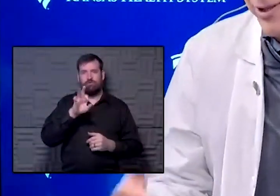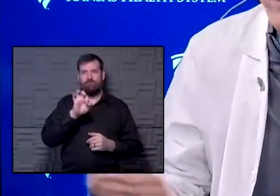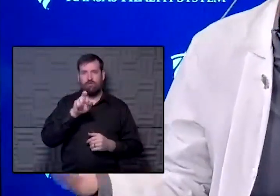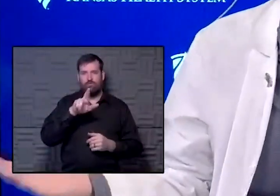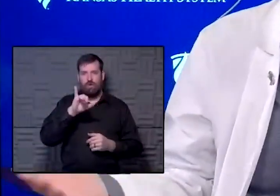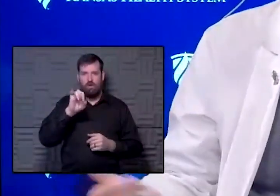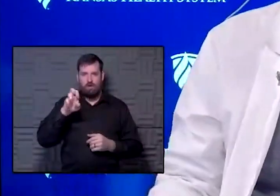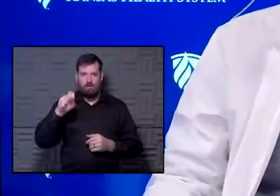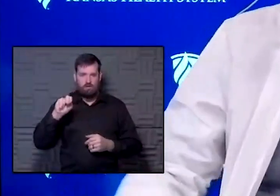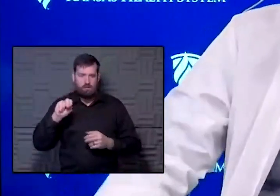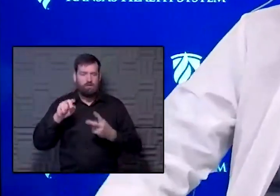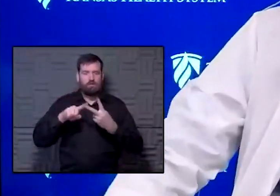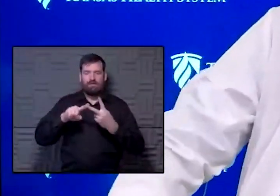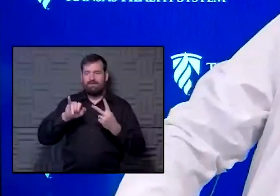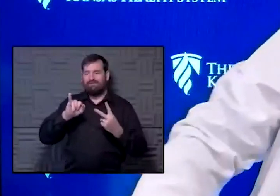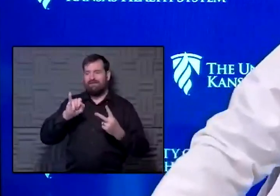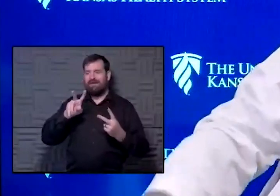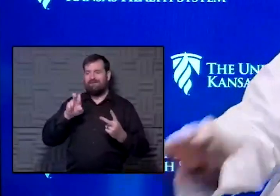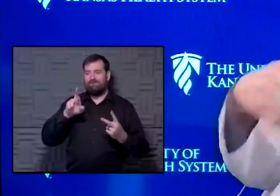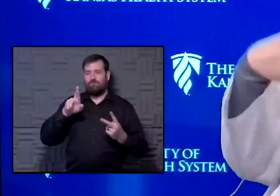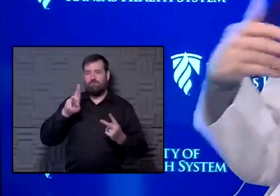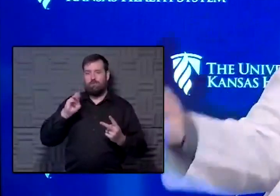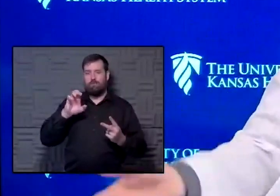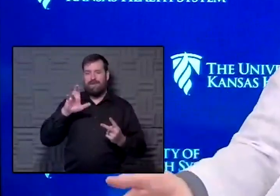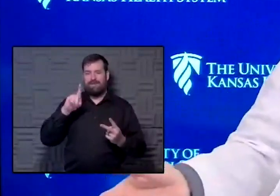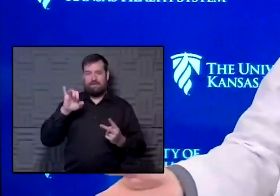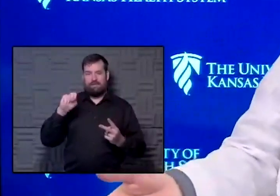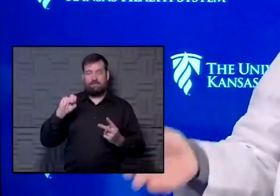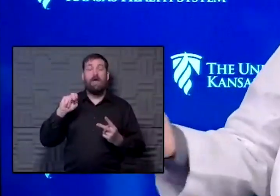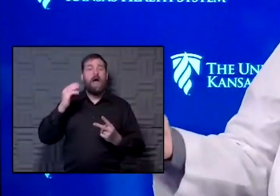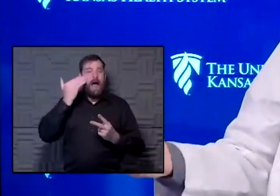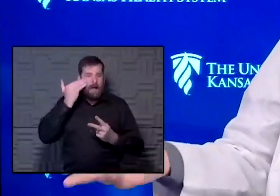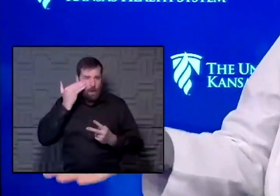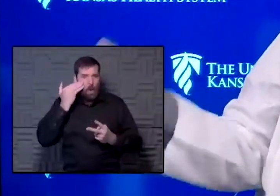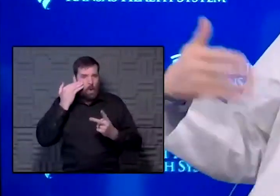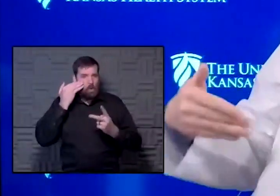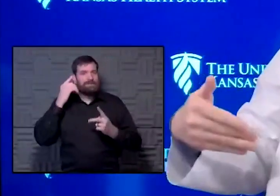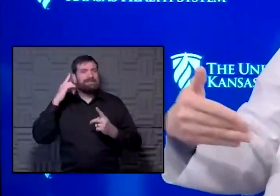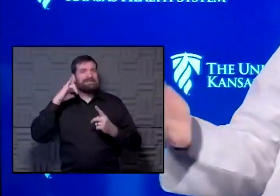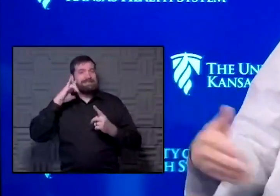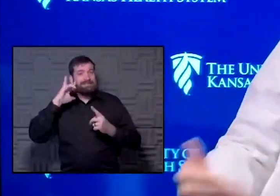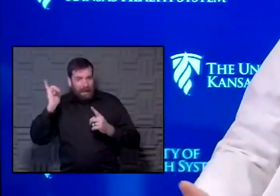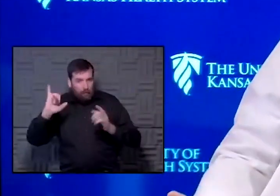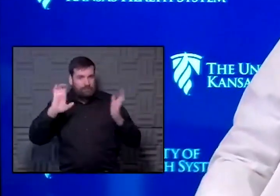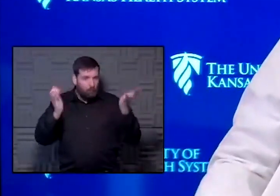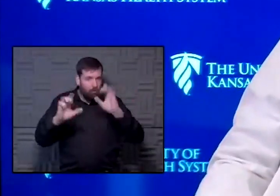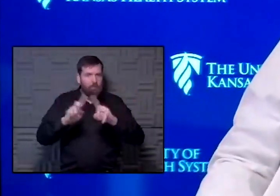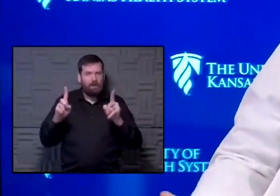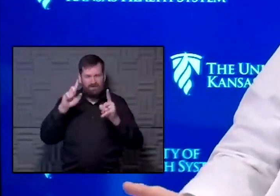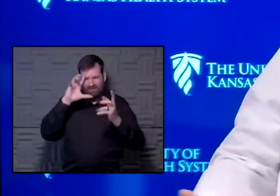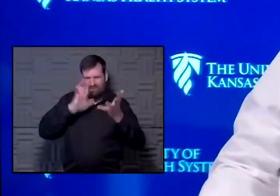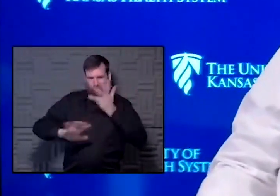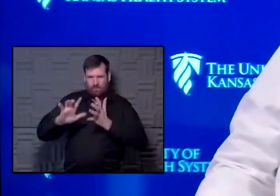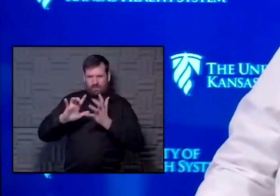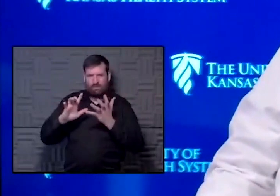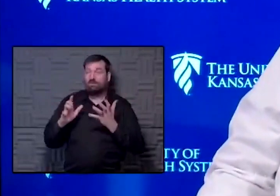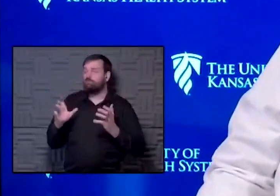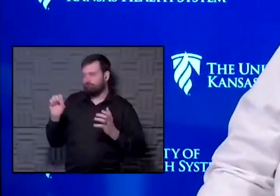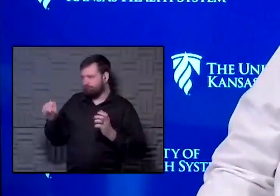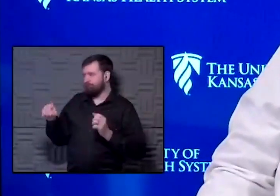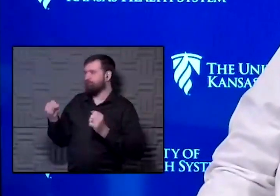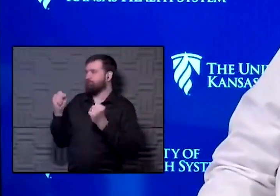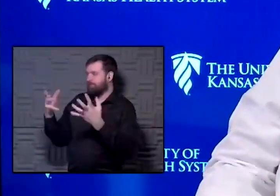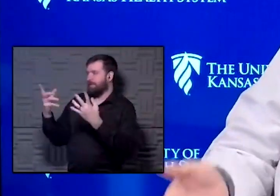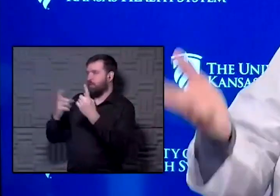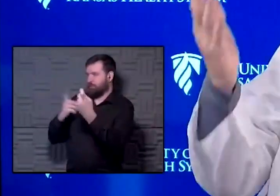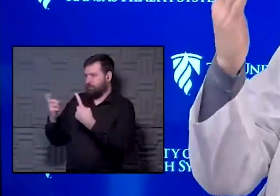Can you guys help distinguish between those two things? And I know they're really completely two different drugs, but for a lot of folks, that can be a confusing thing. So, and we do get a lot of